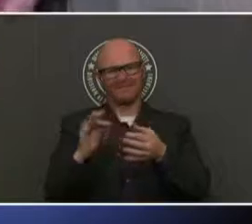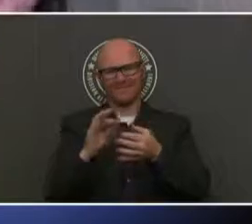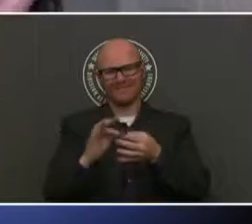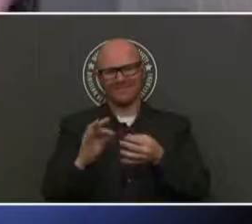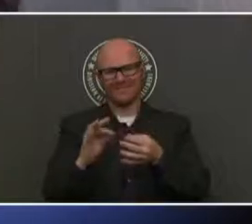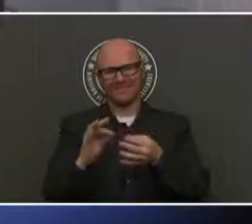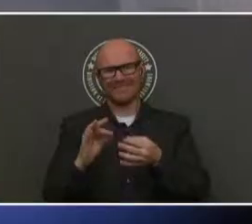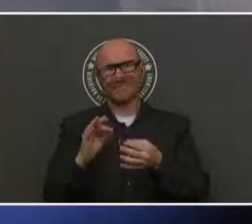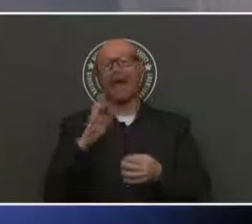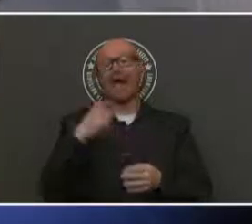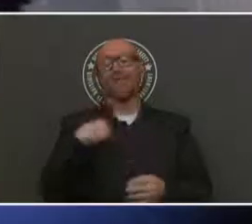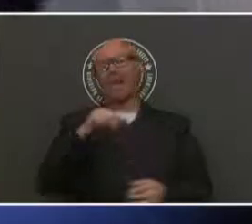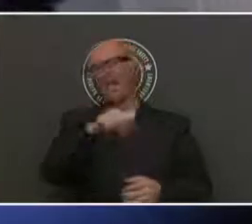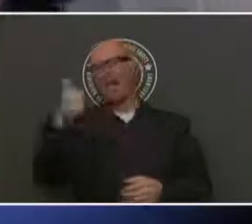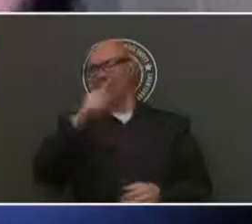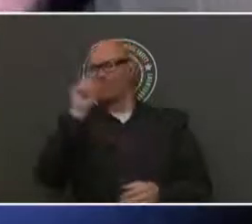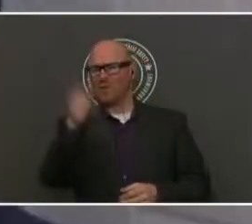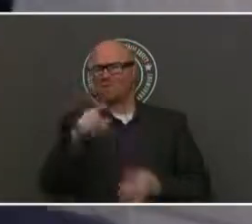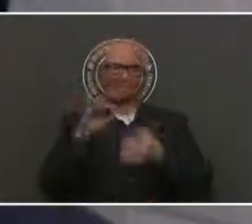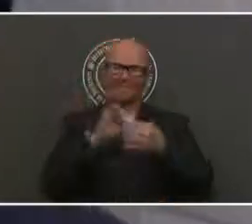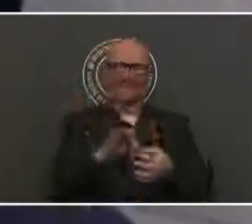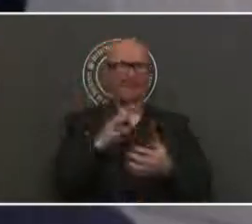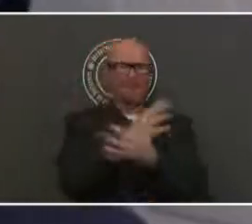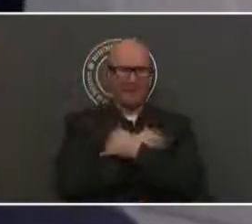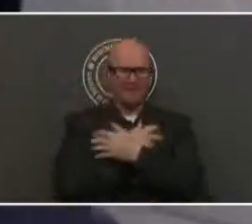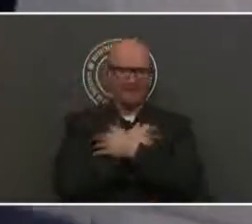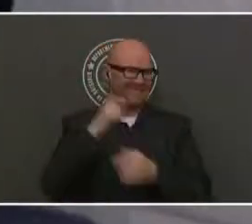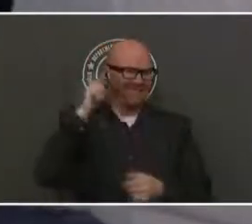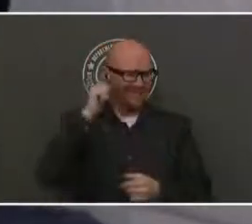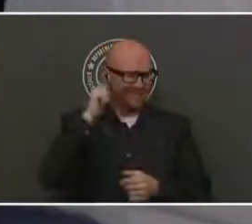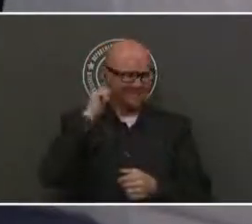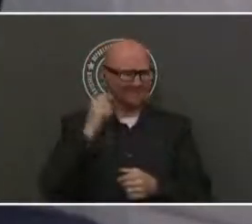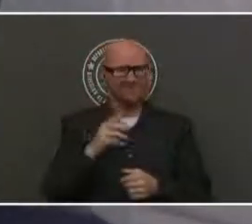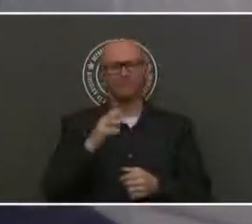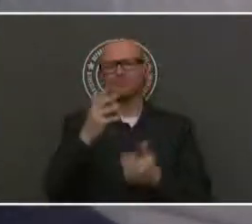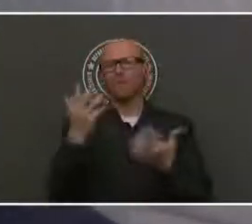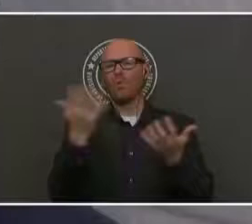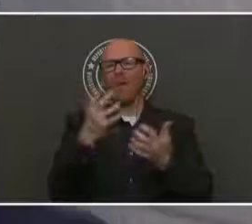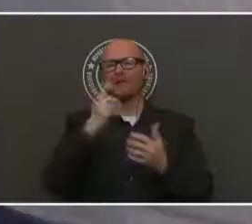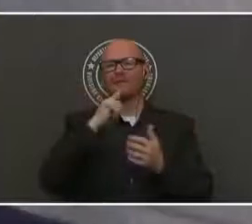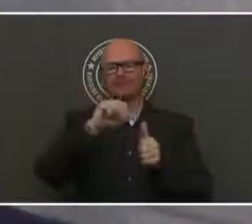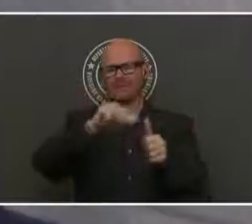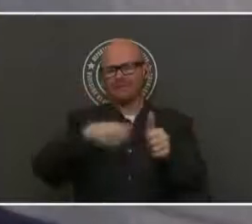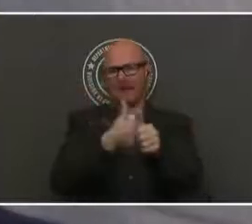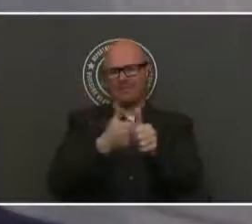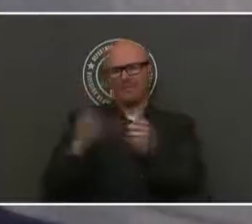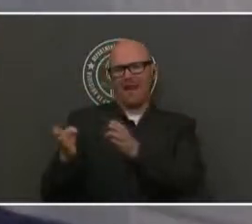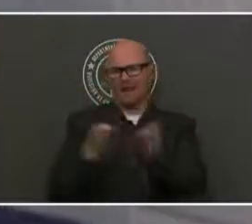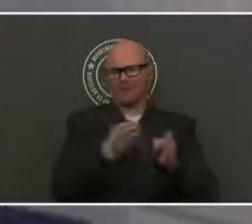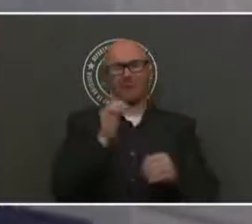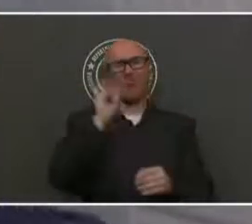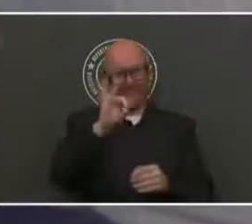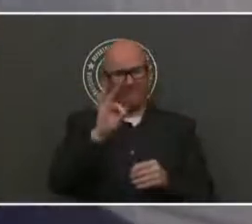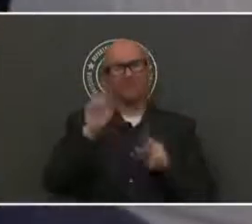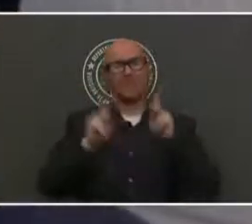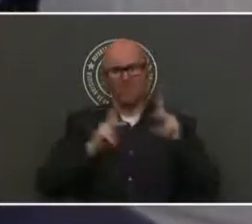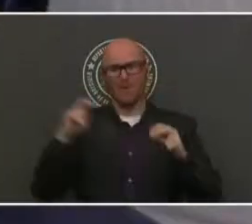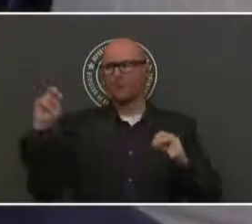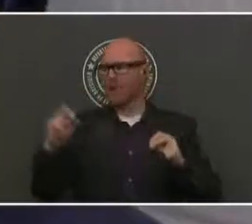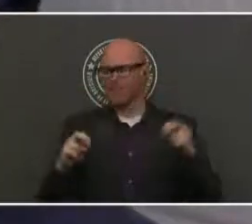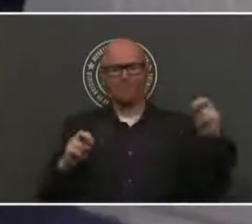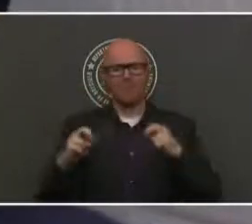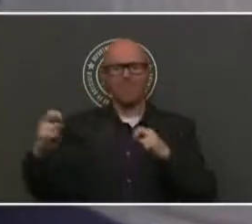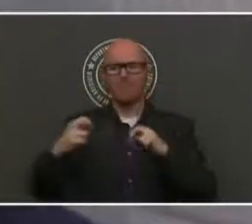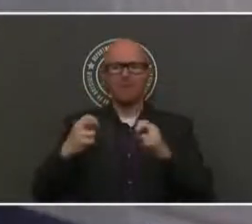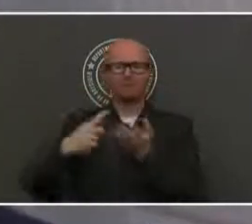Ears, but I have another question. Okay. What is the backup plan if collaboration between the state and the federal